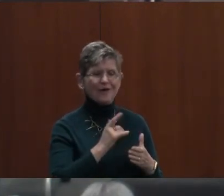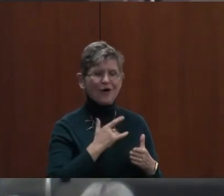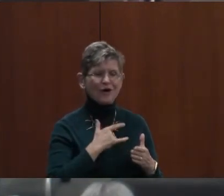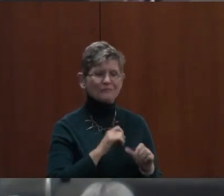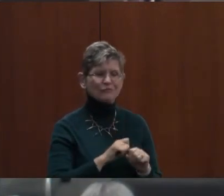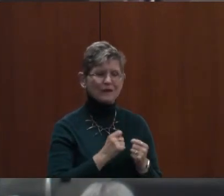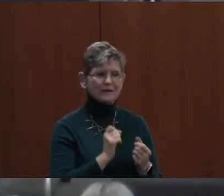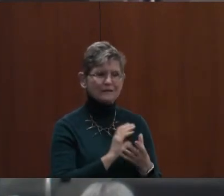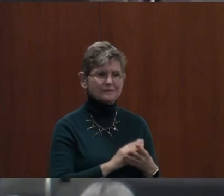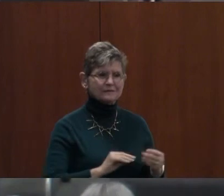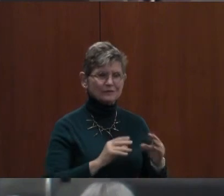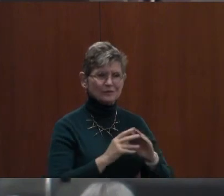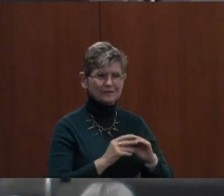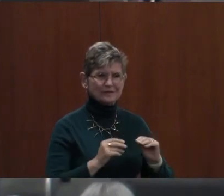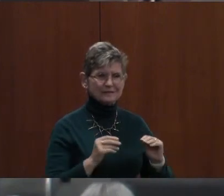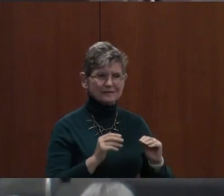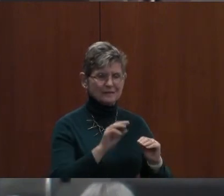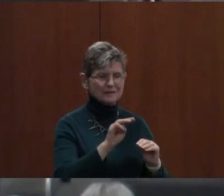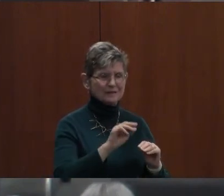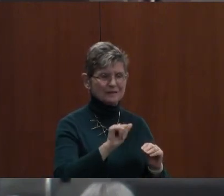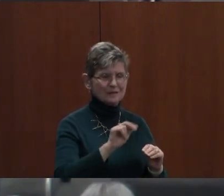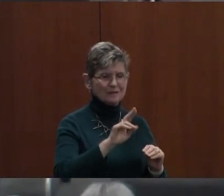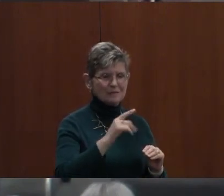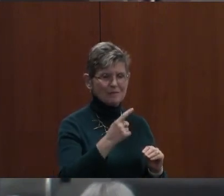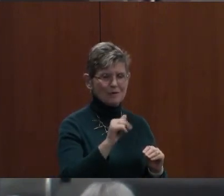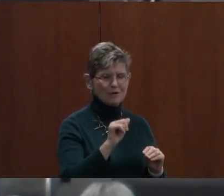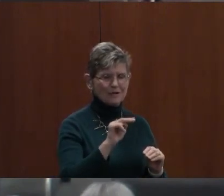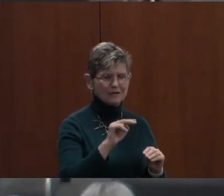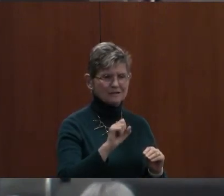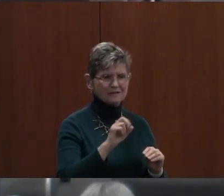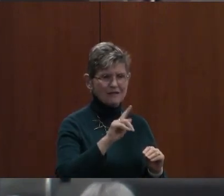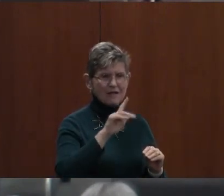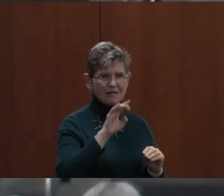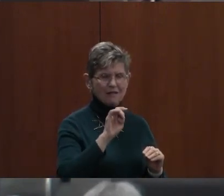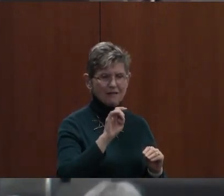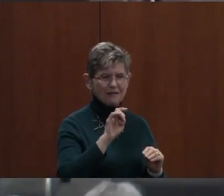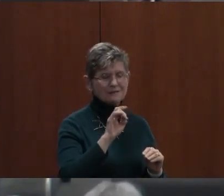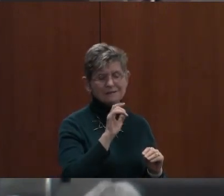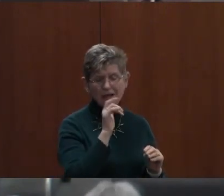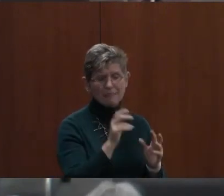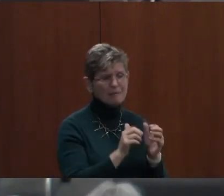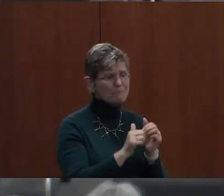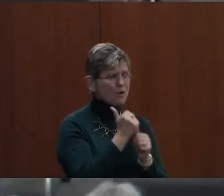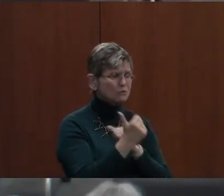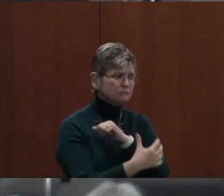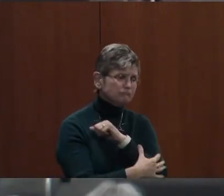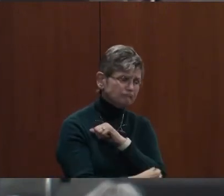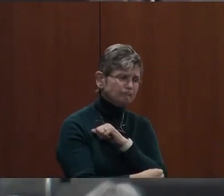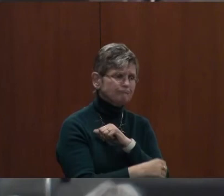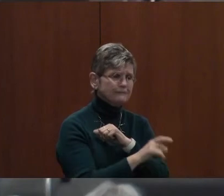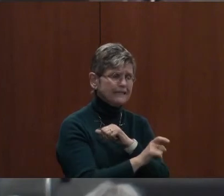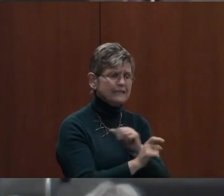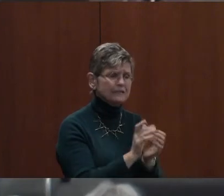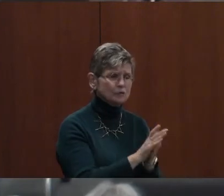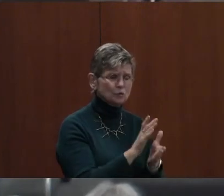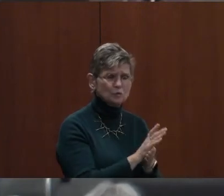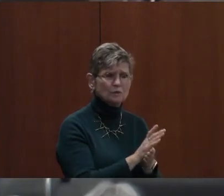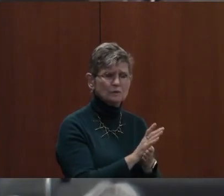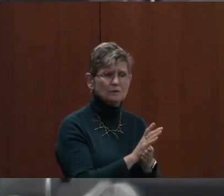stories. Mogginsville isn't our most needy school in terms of